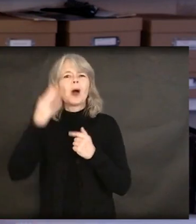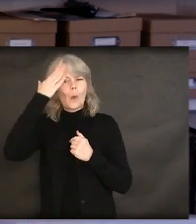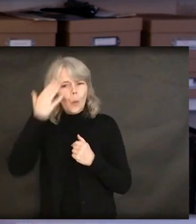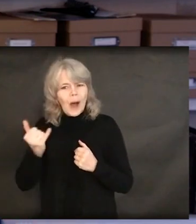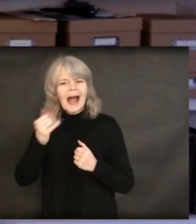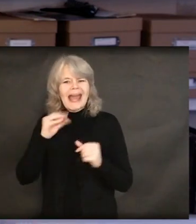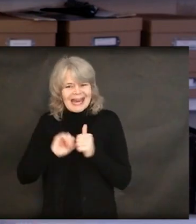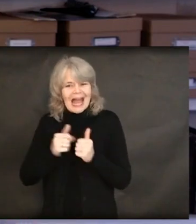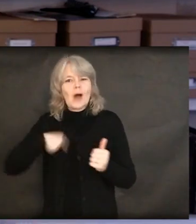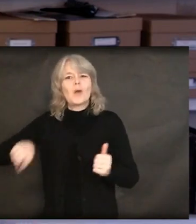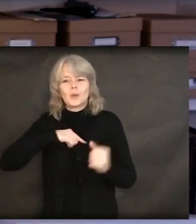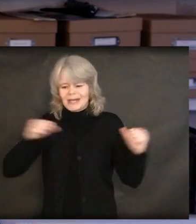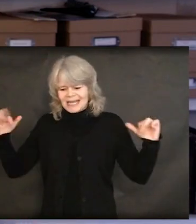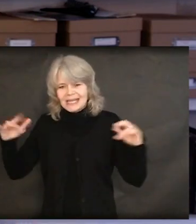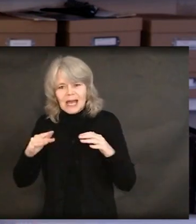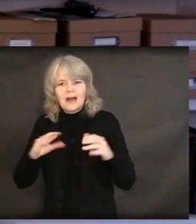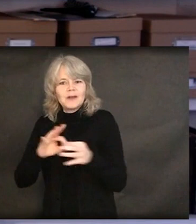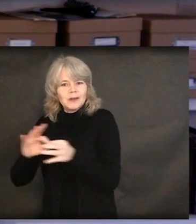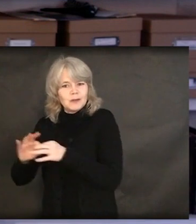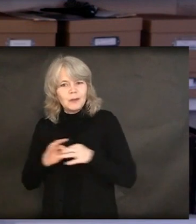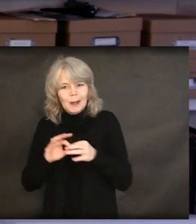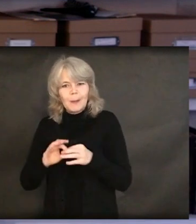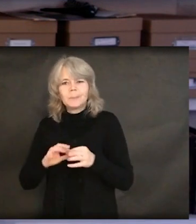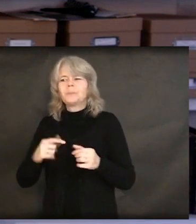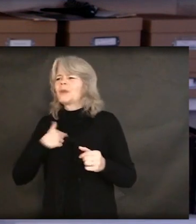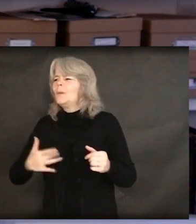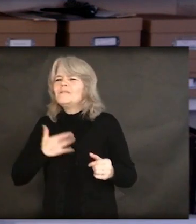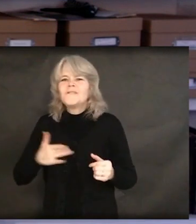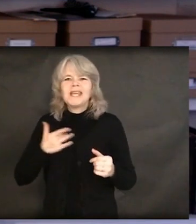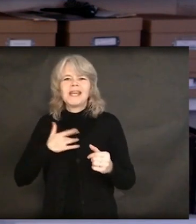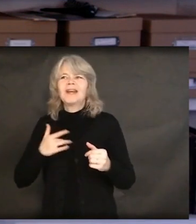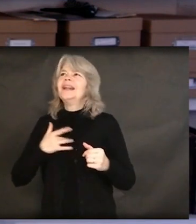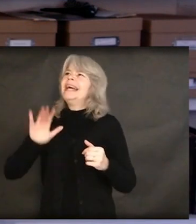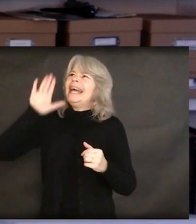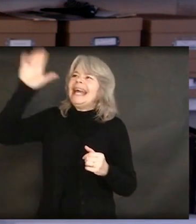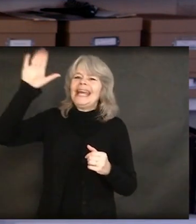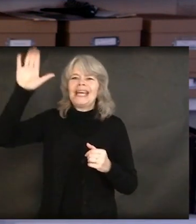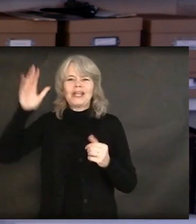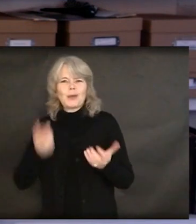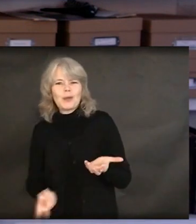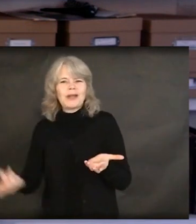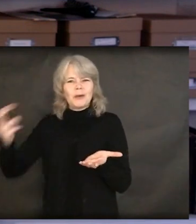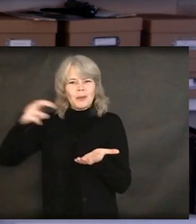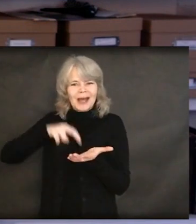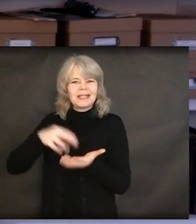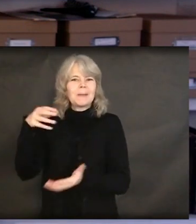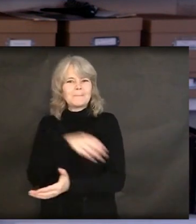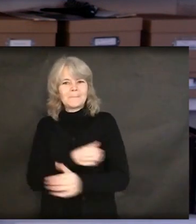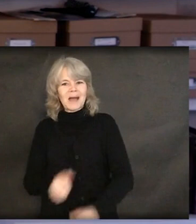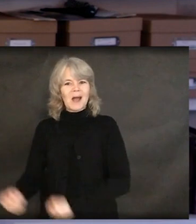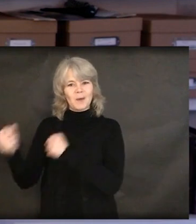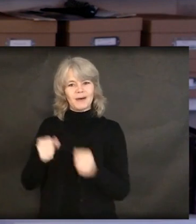why we gather, for in that gathering we taste, sense, feel the shape of God's resurrection power in a